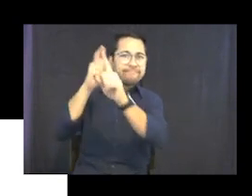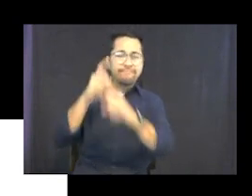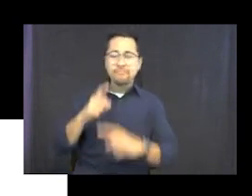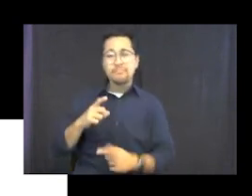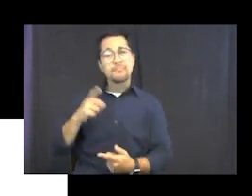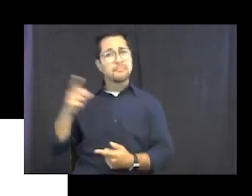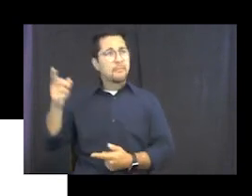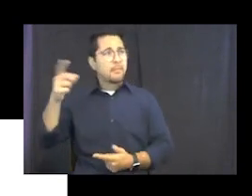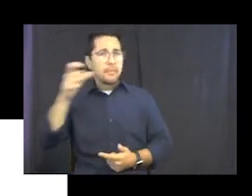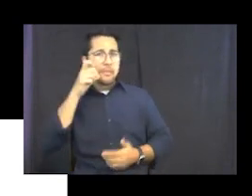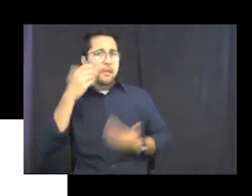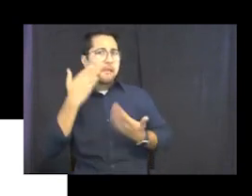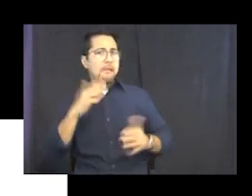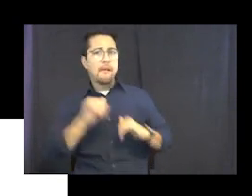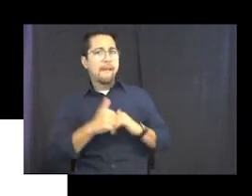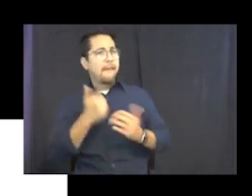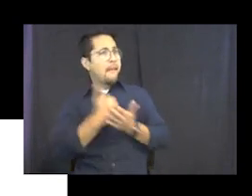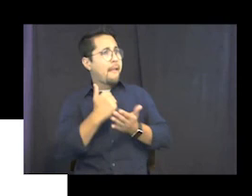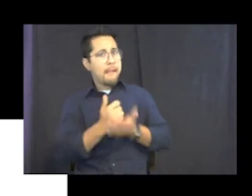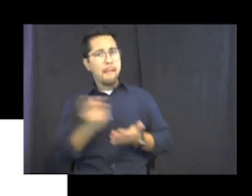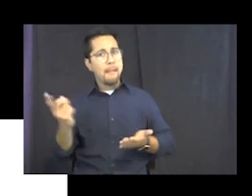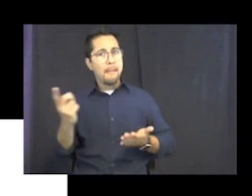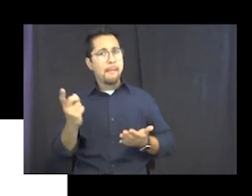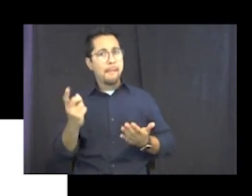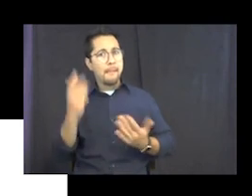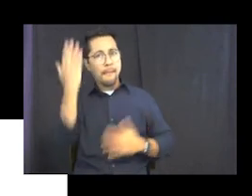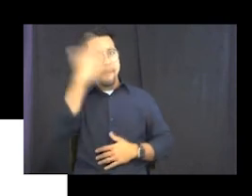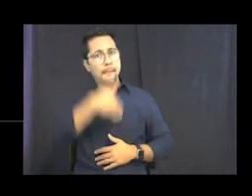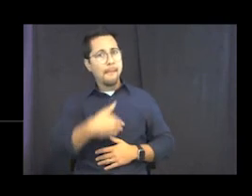nobody is going to know how to help you.